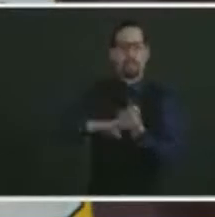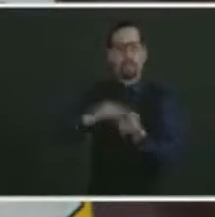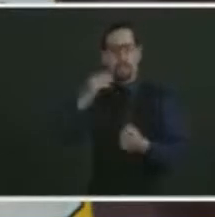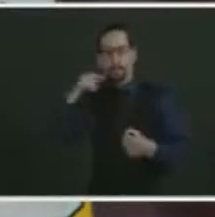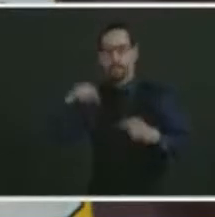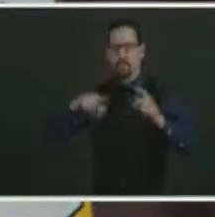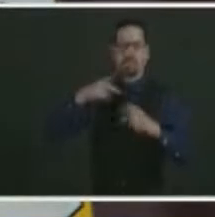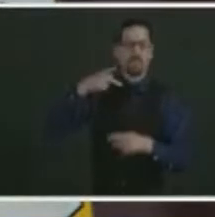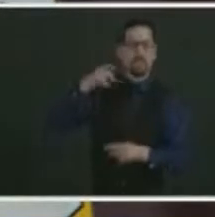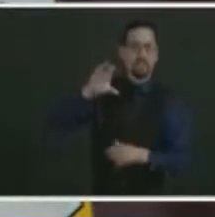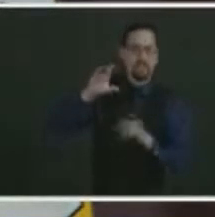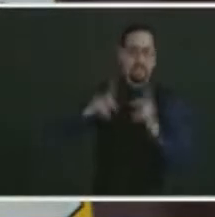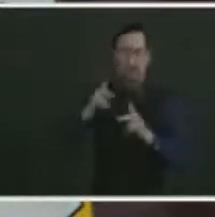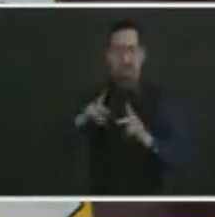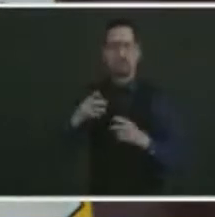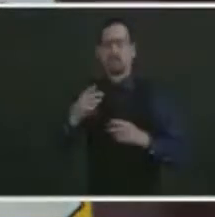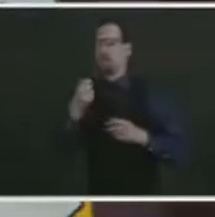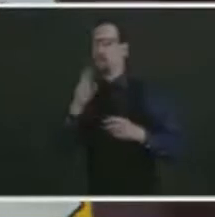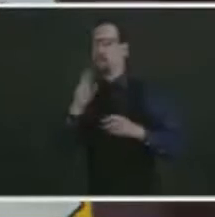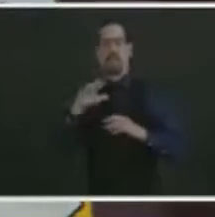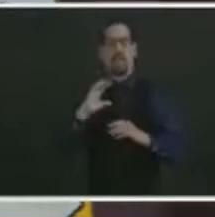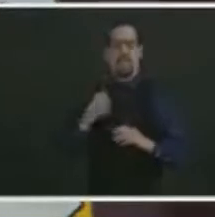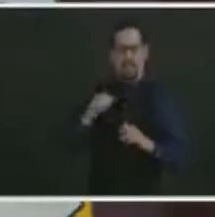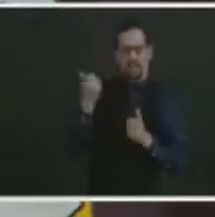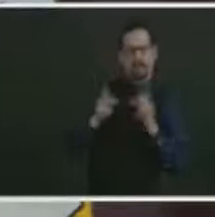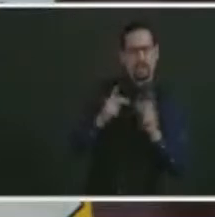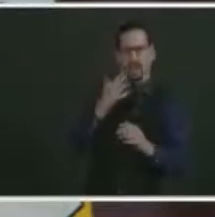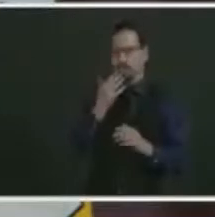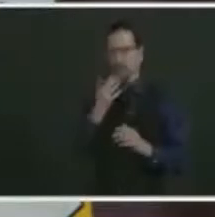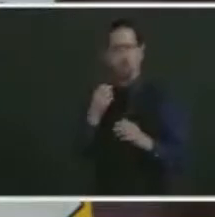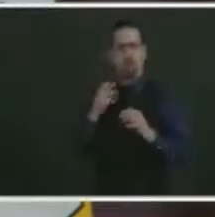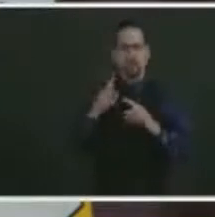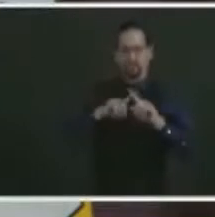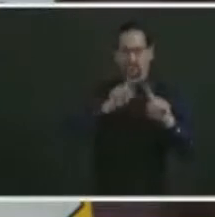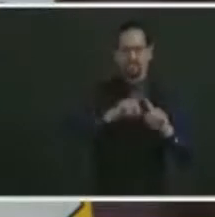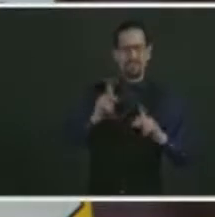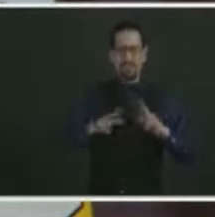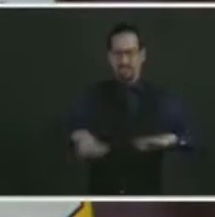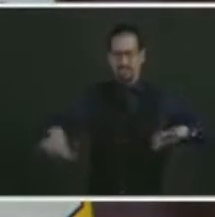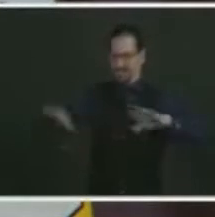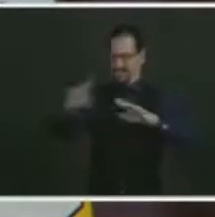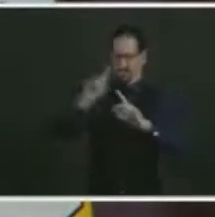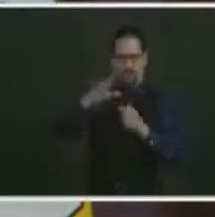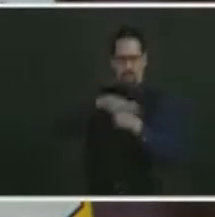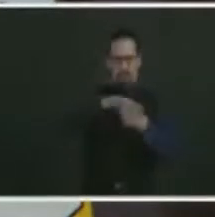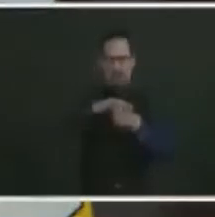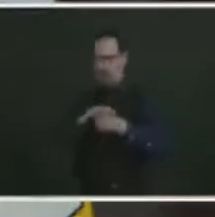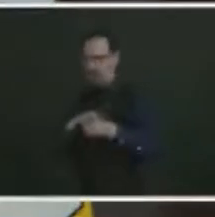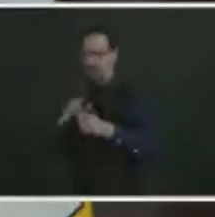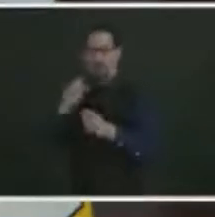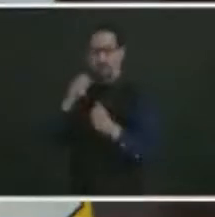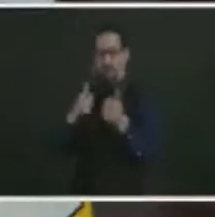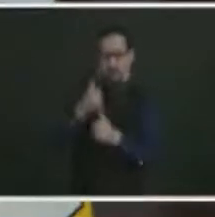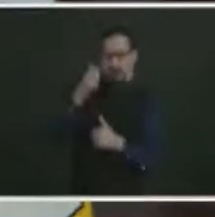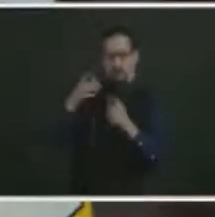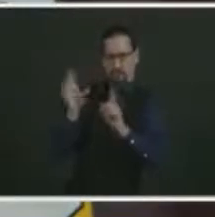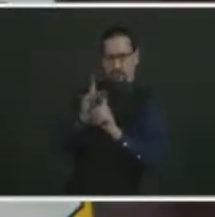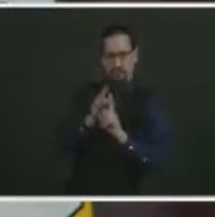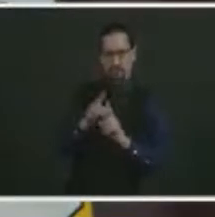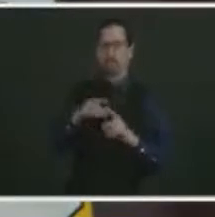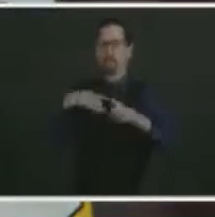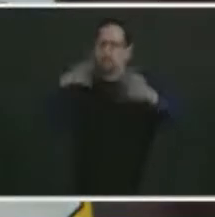including ours, is the test positive rate is high. So today was all focused on